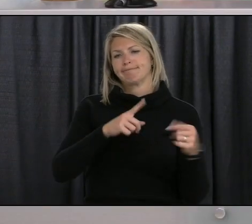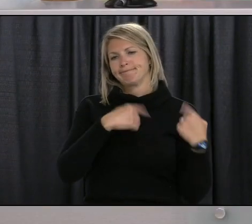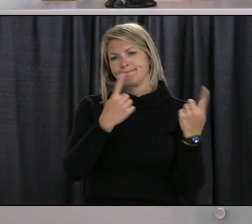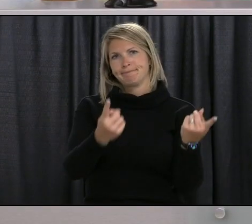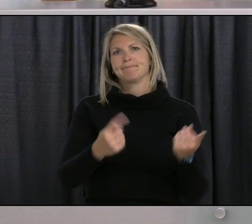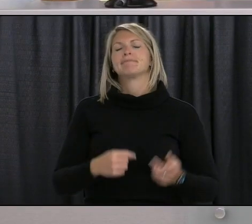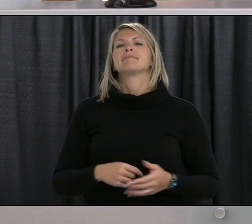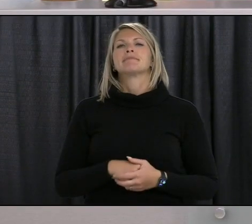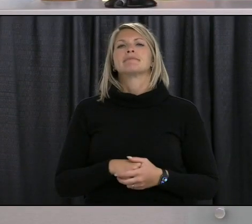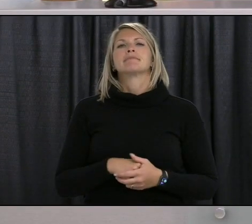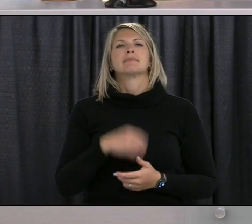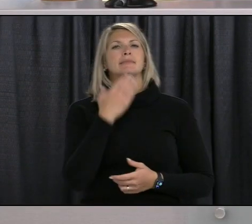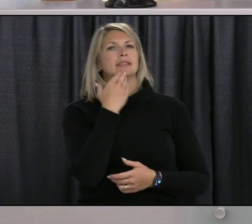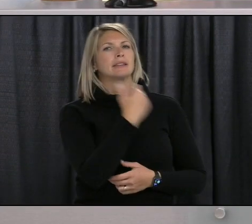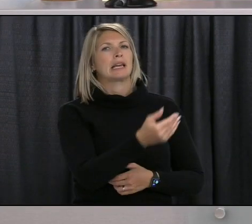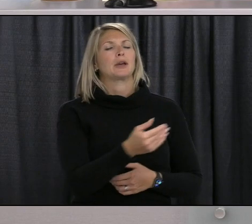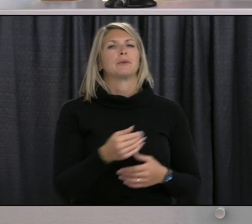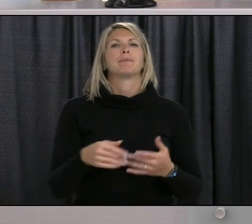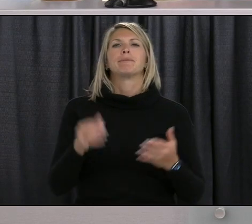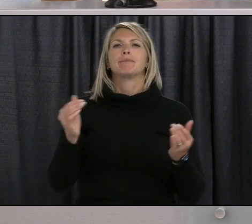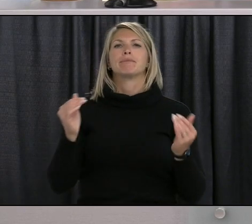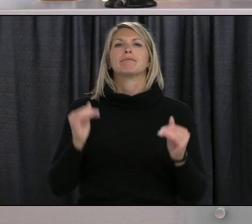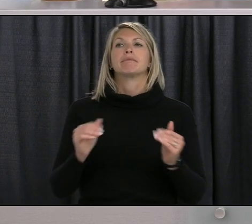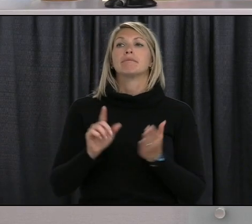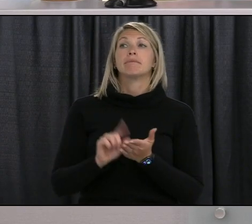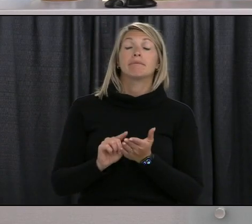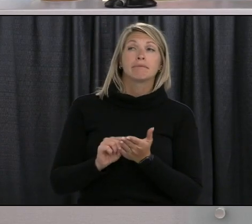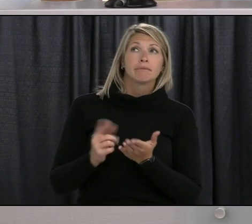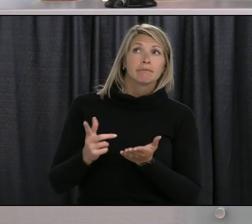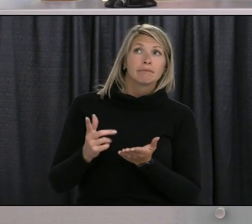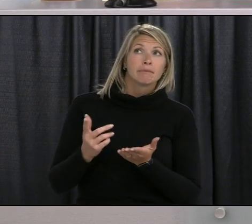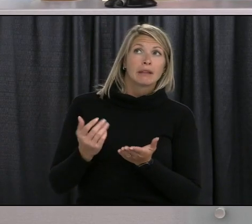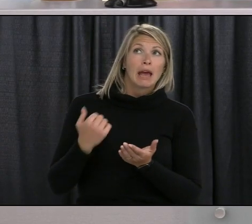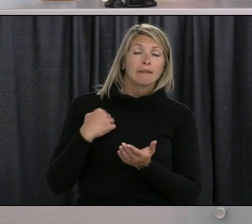Thank you. Peter Jackson, do you have any further questions?